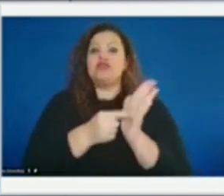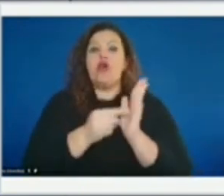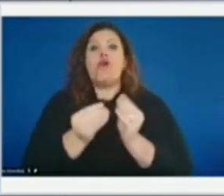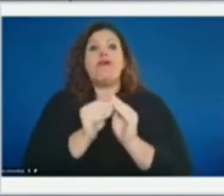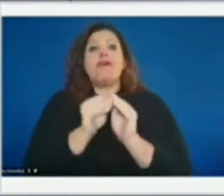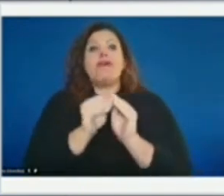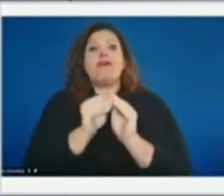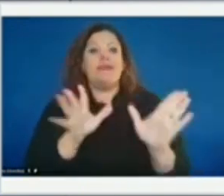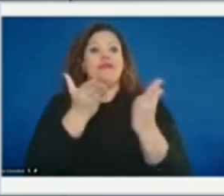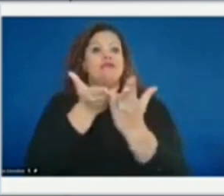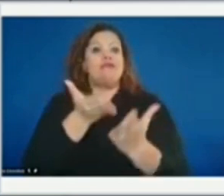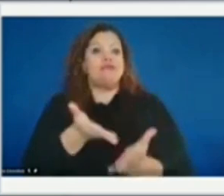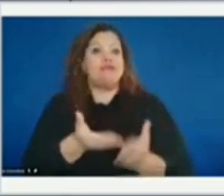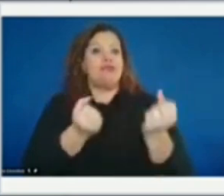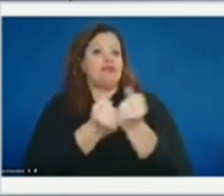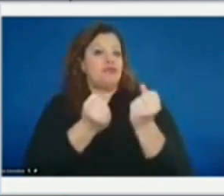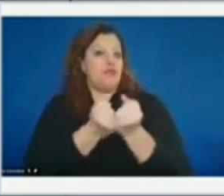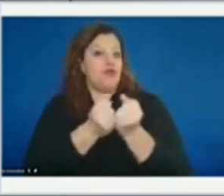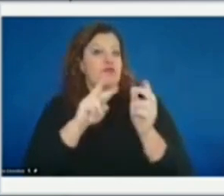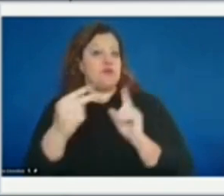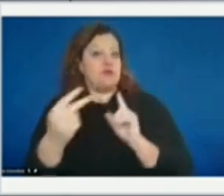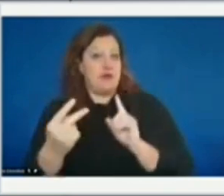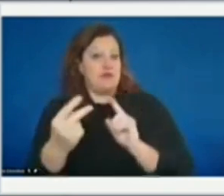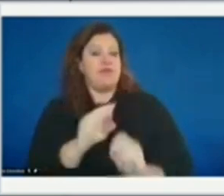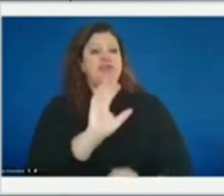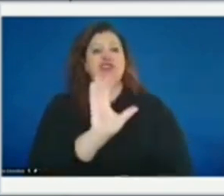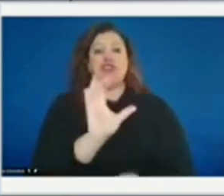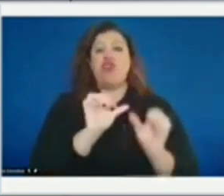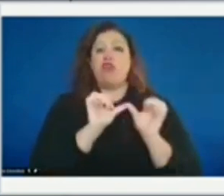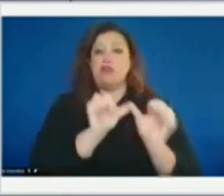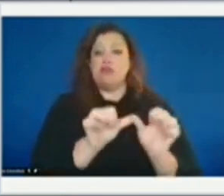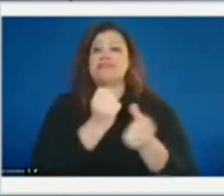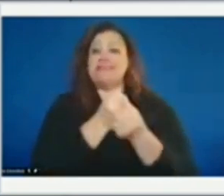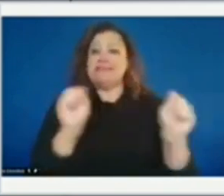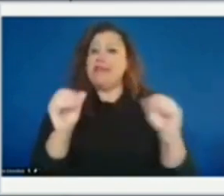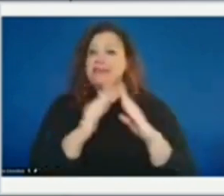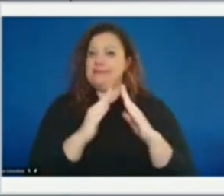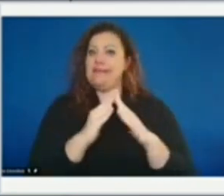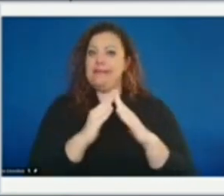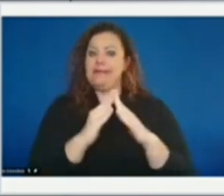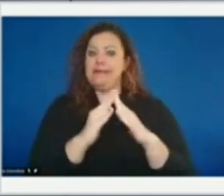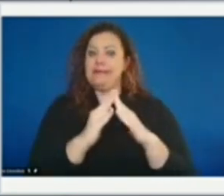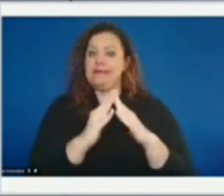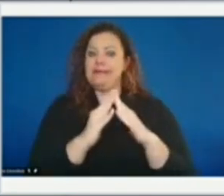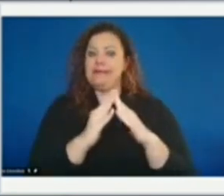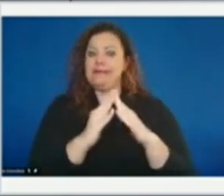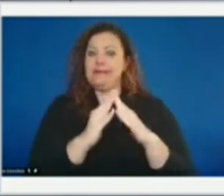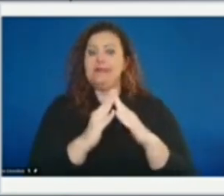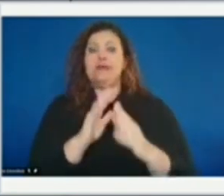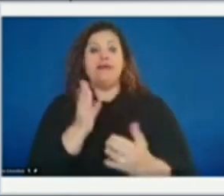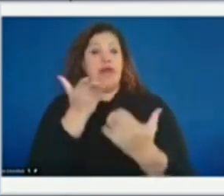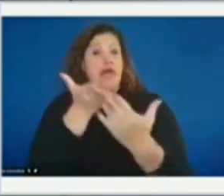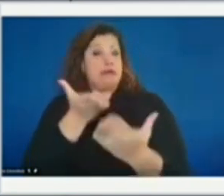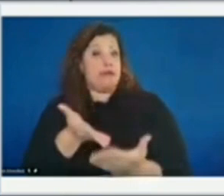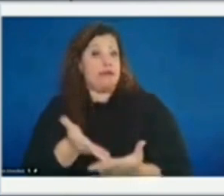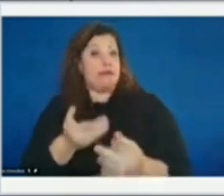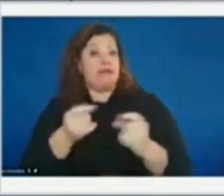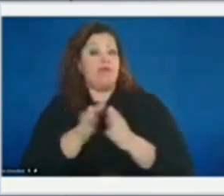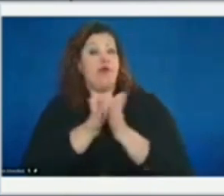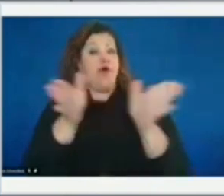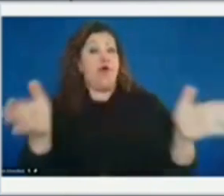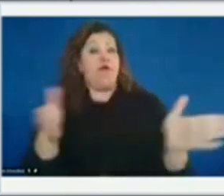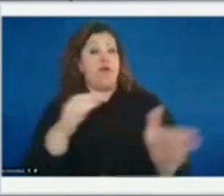data-supported perspective. Charlotte remains a safe city, as evidenced by the overall crime